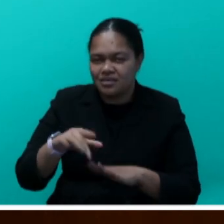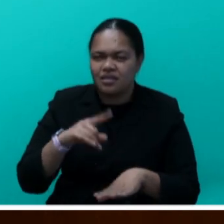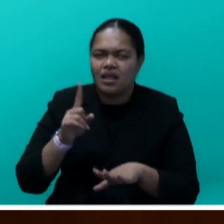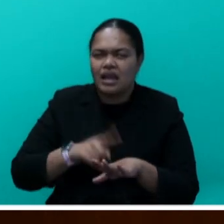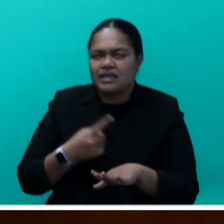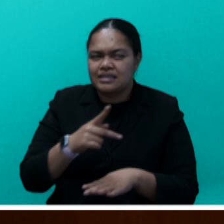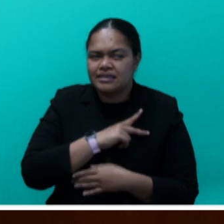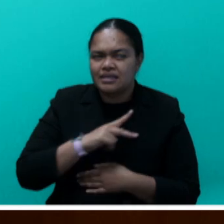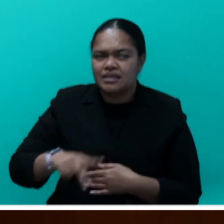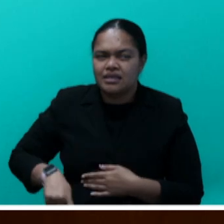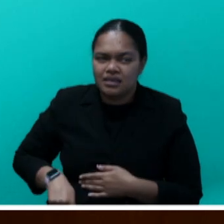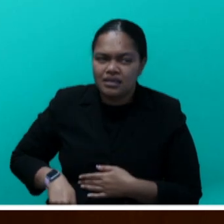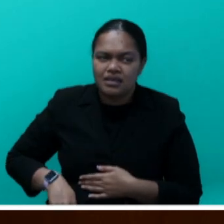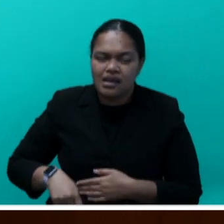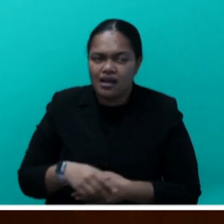King,